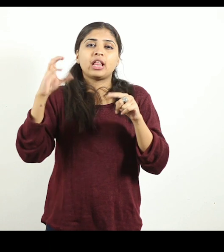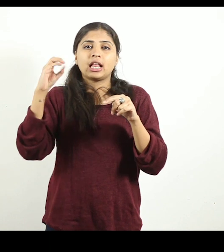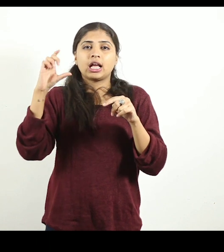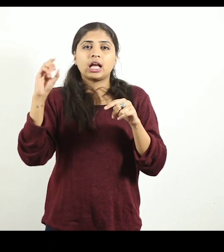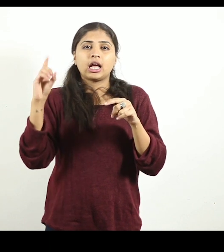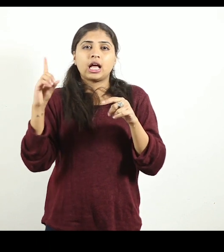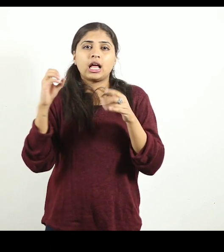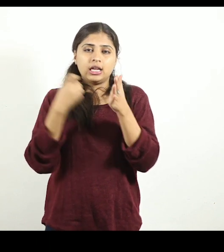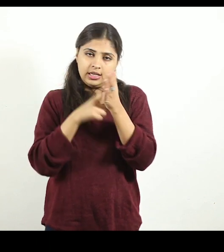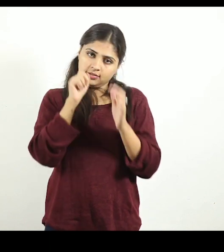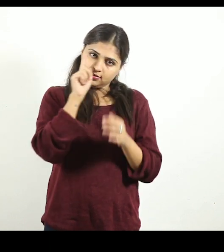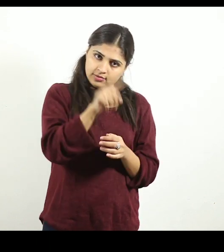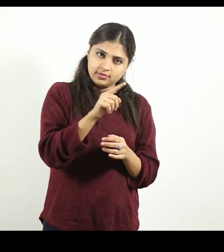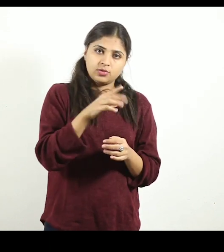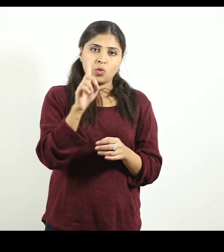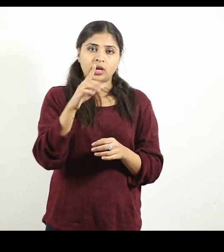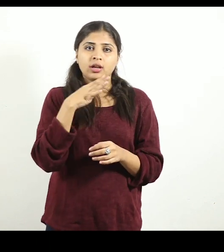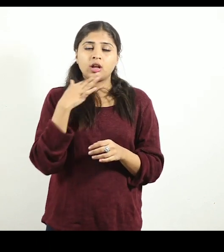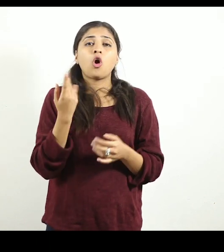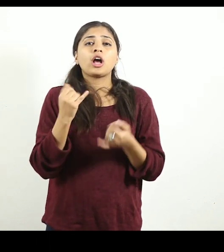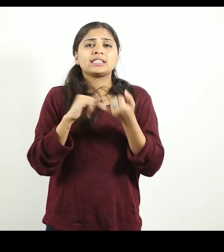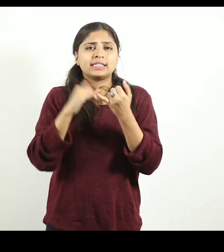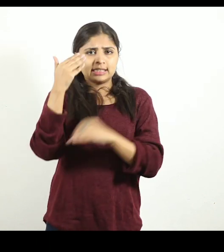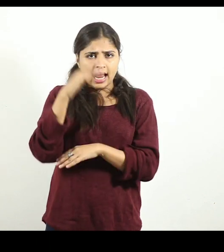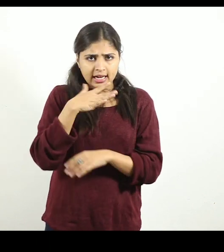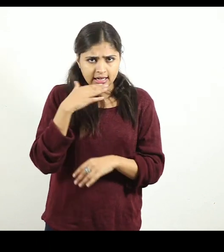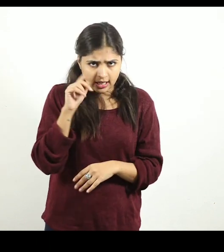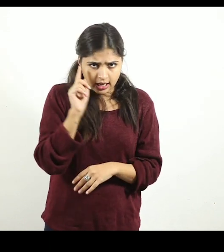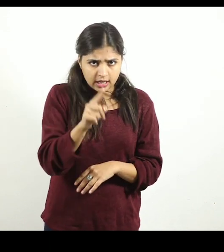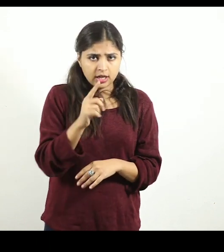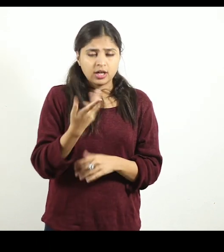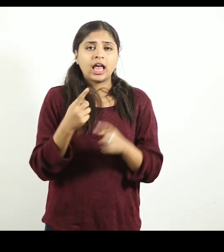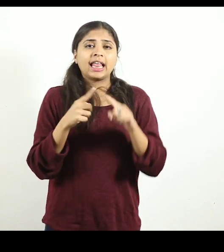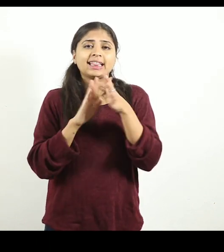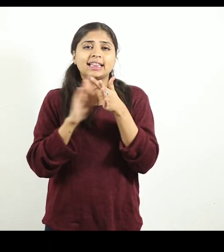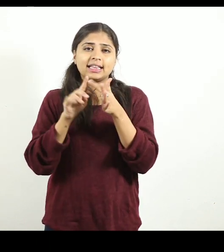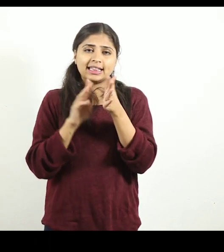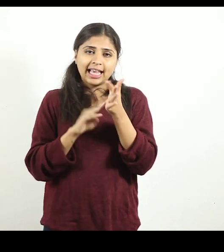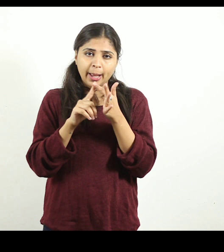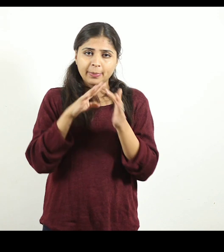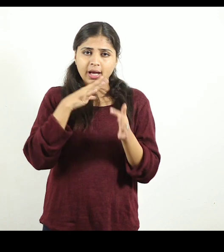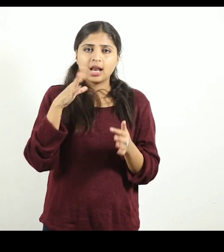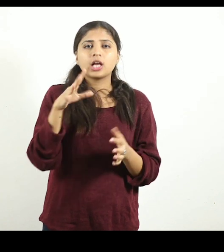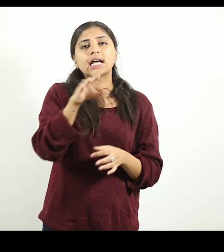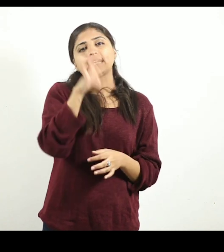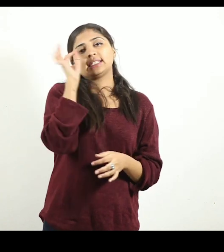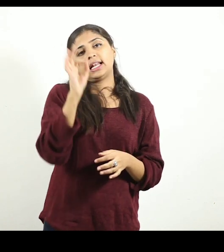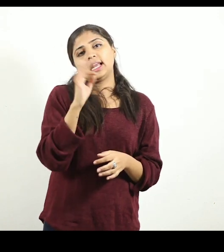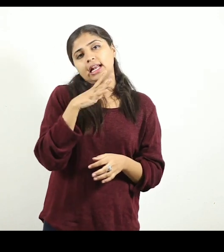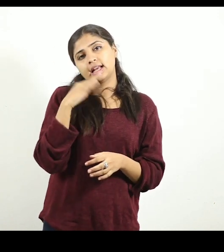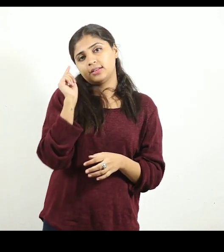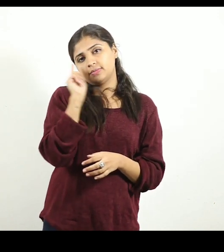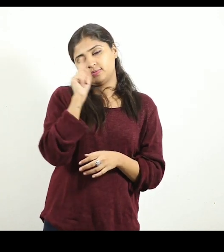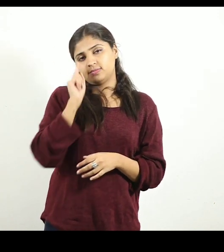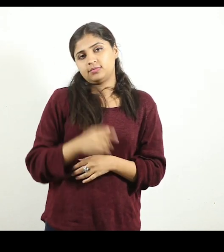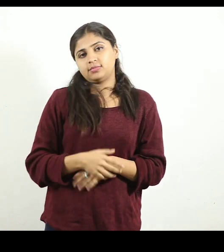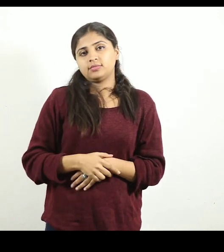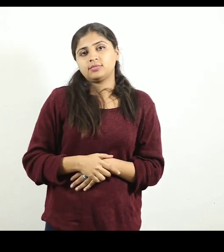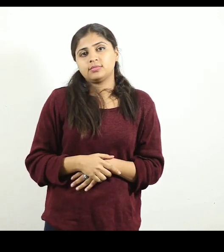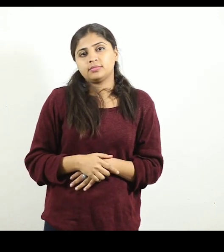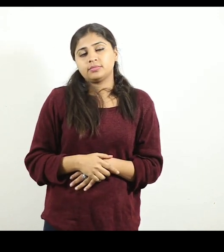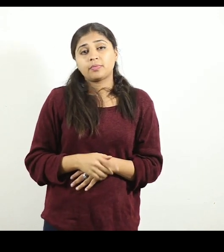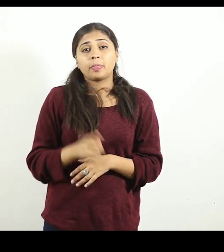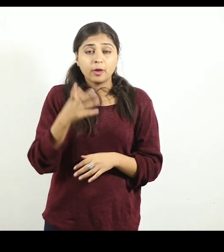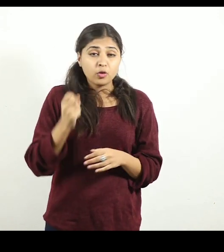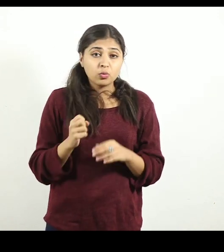Theme Colors or Standard Colors, click the color that you want. To fill cells with custom color, click the arrow